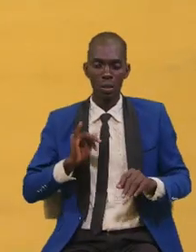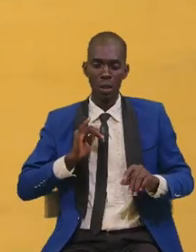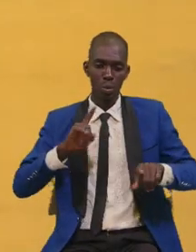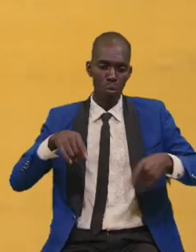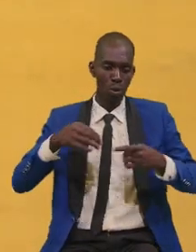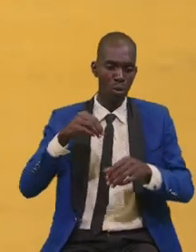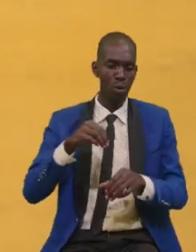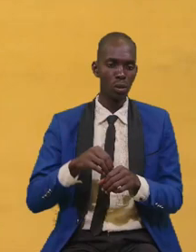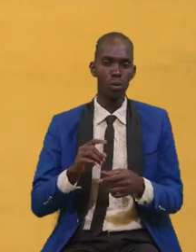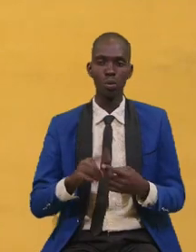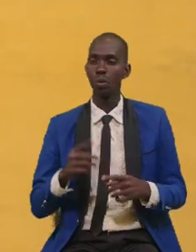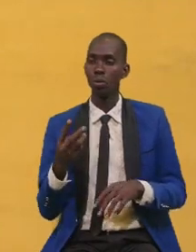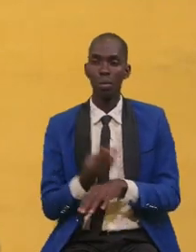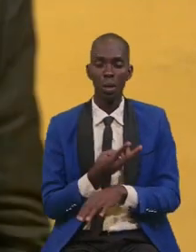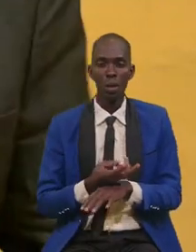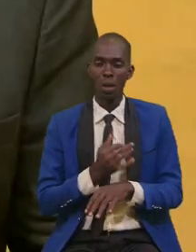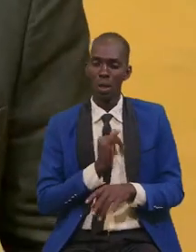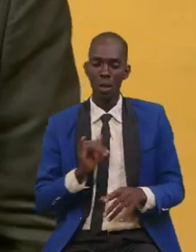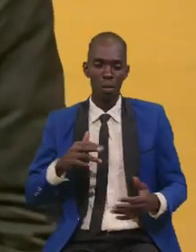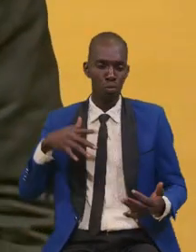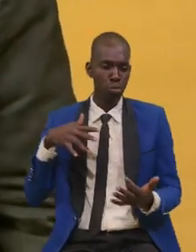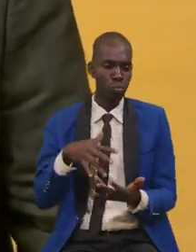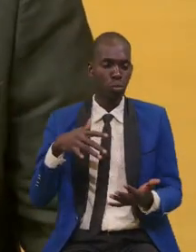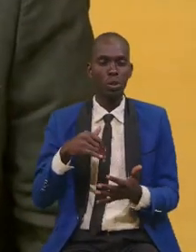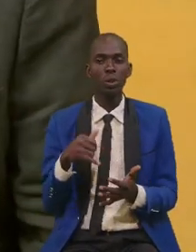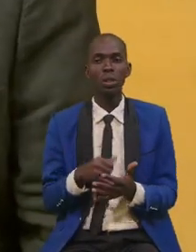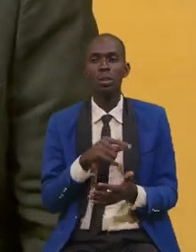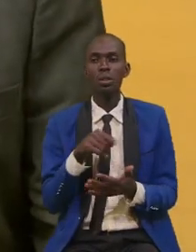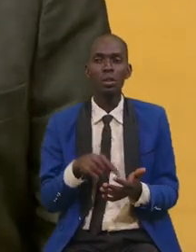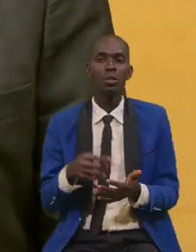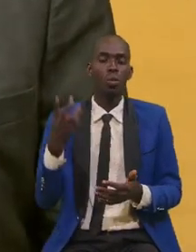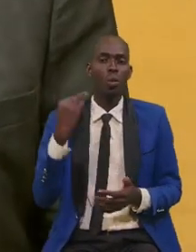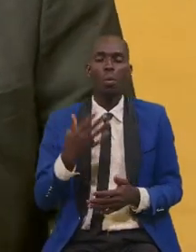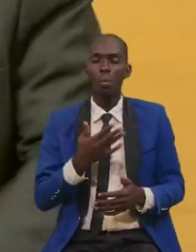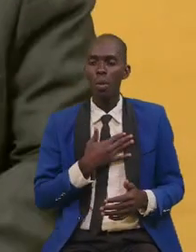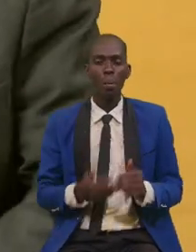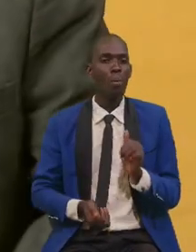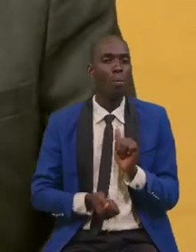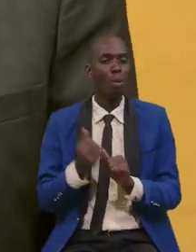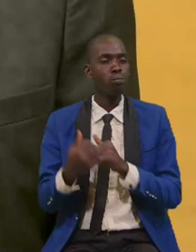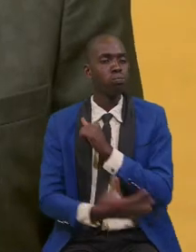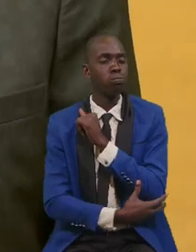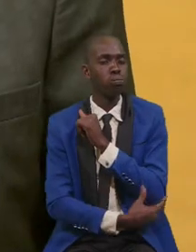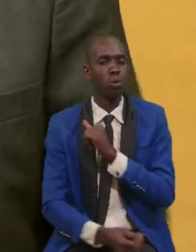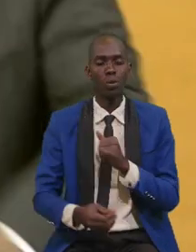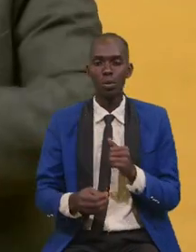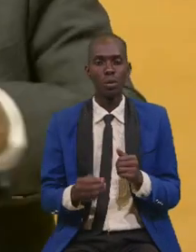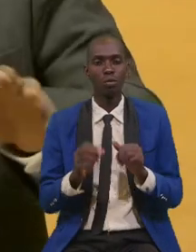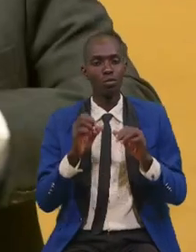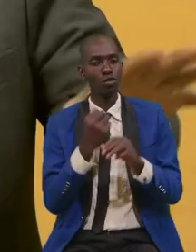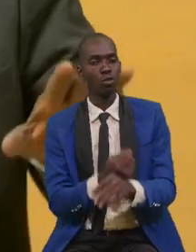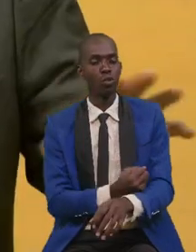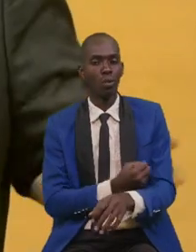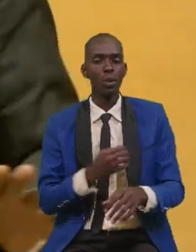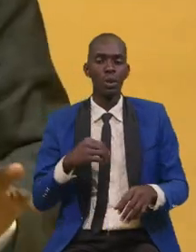studied it, and this was my poorest subject when I was in the earlier secondary school, that